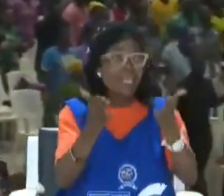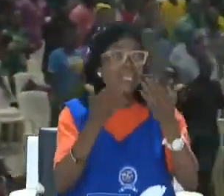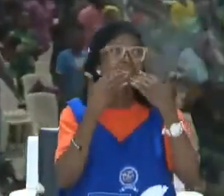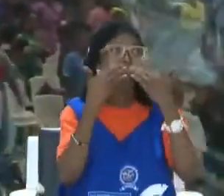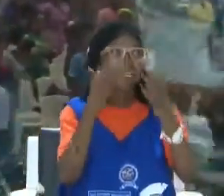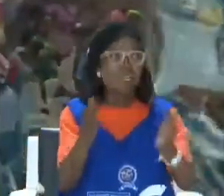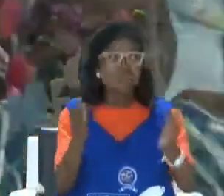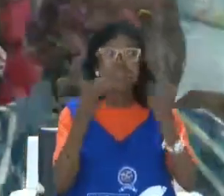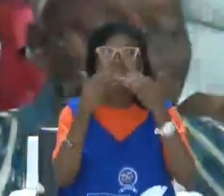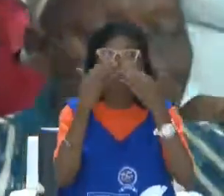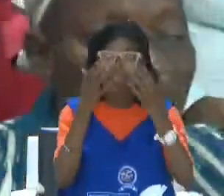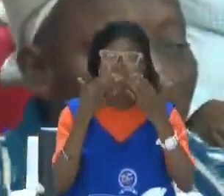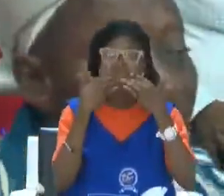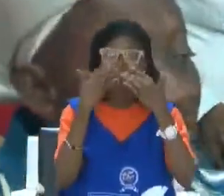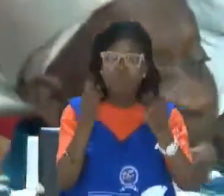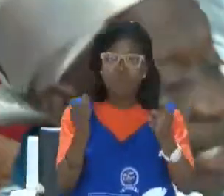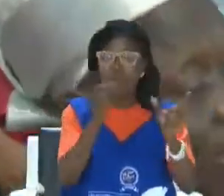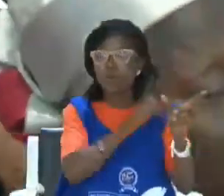worshiper.